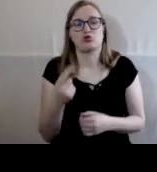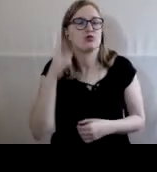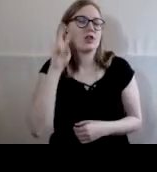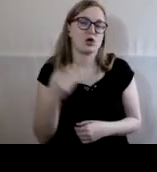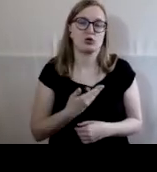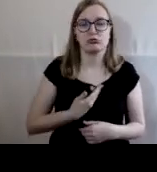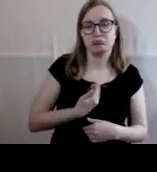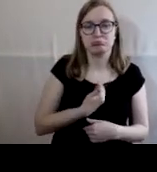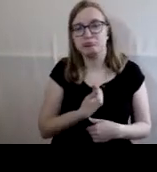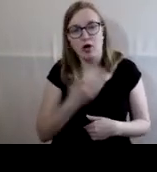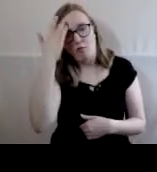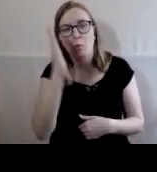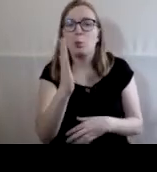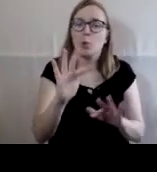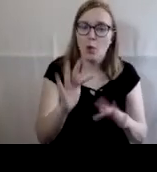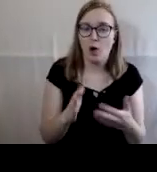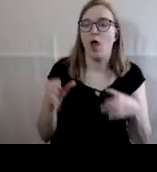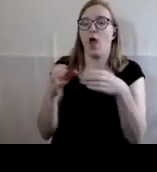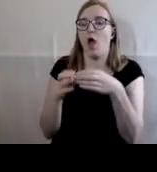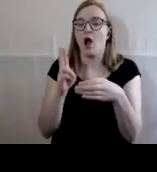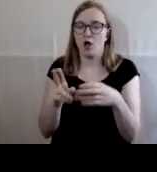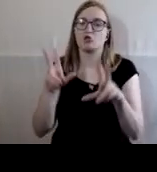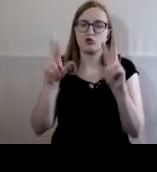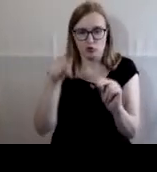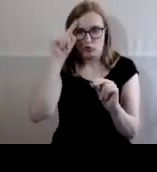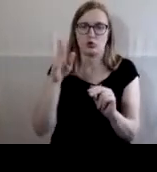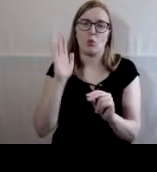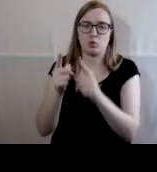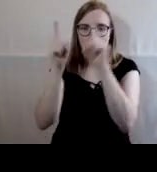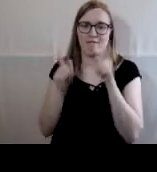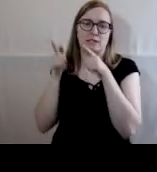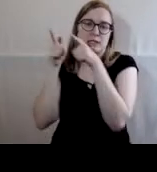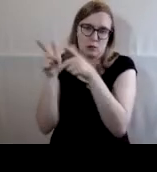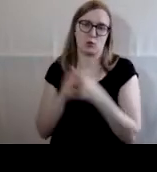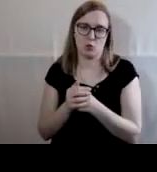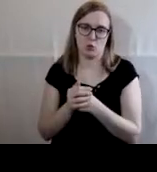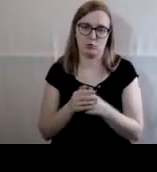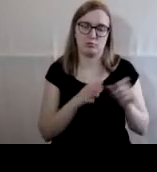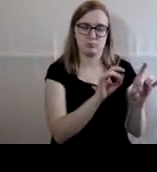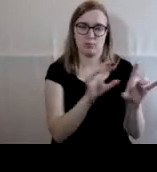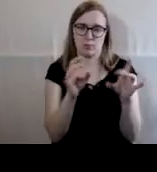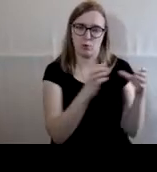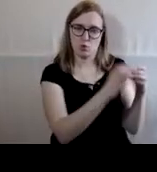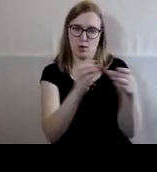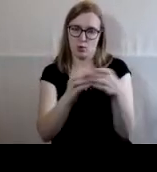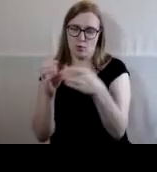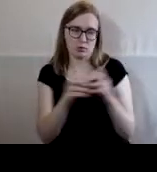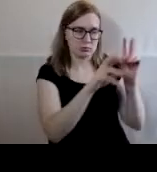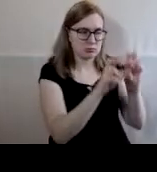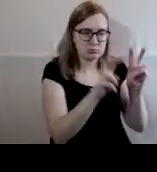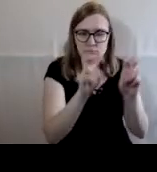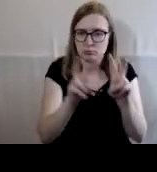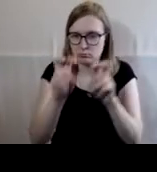towards university, higher education. So make sure that you really define each of those